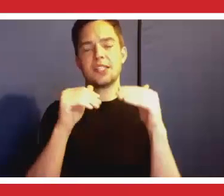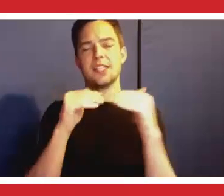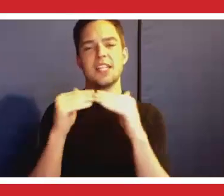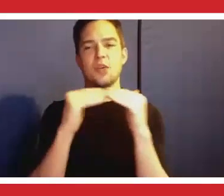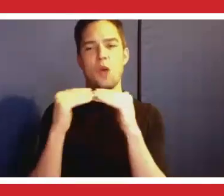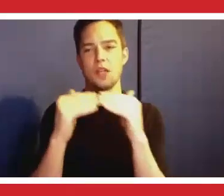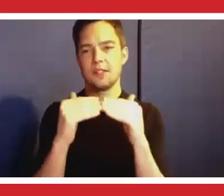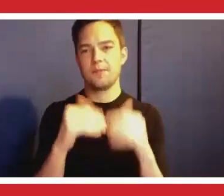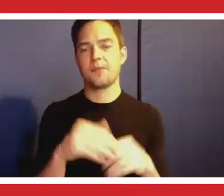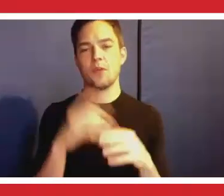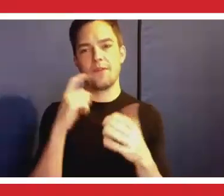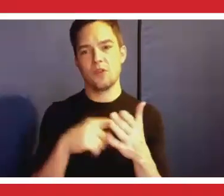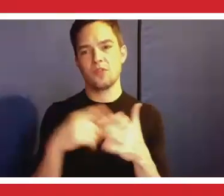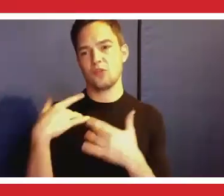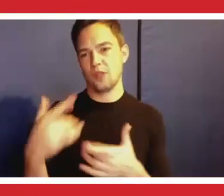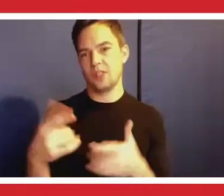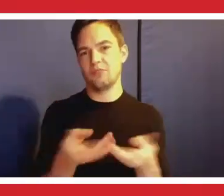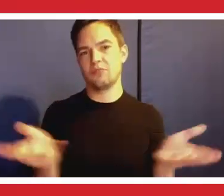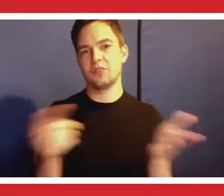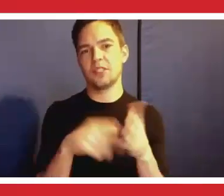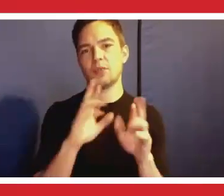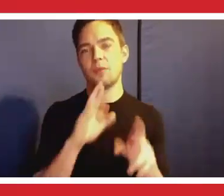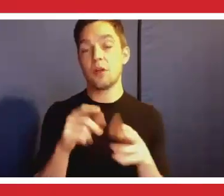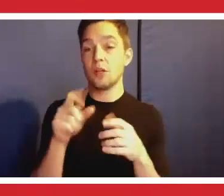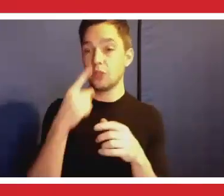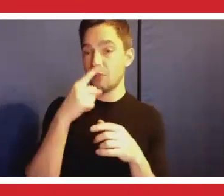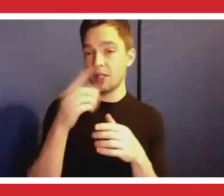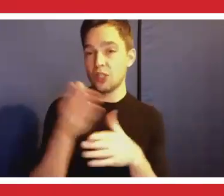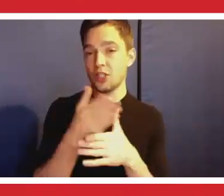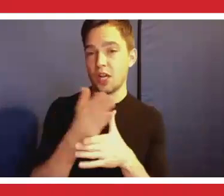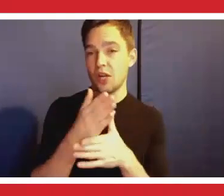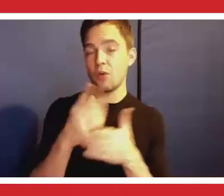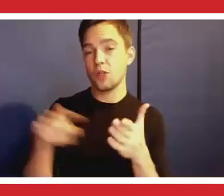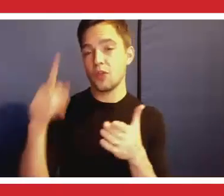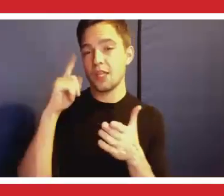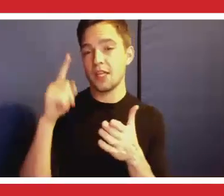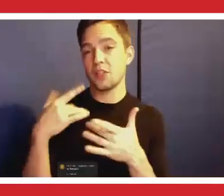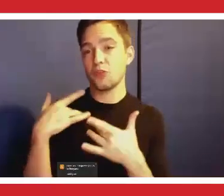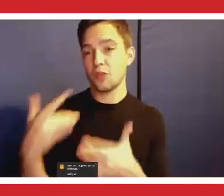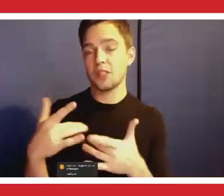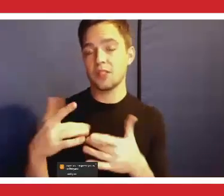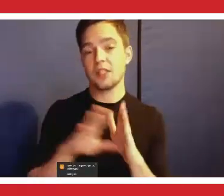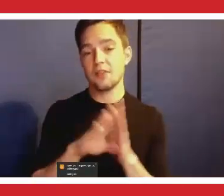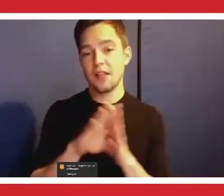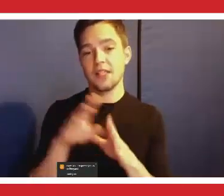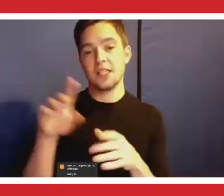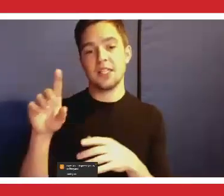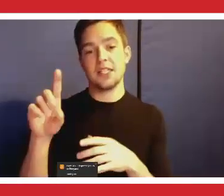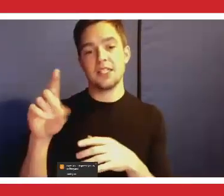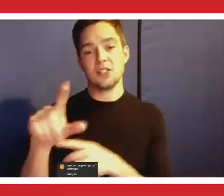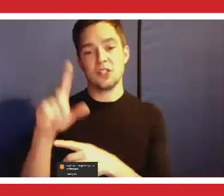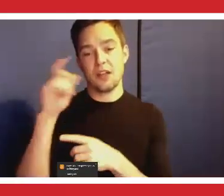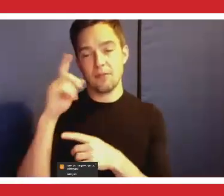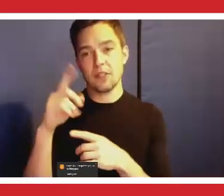out in this report. Can you share what you believe are the trends and developments in digital governance and inclusion with us?